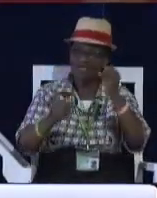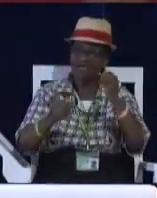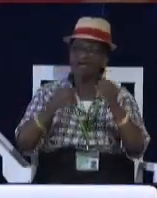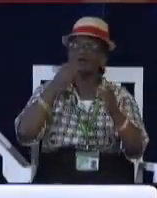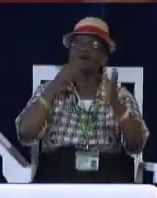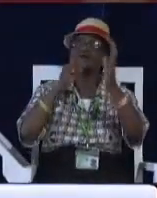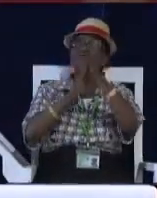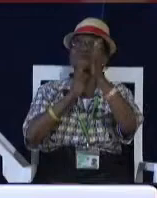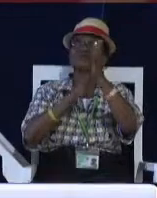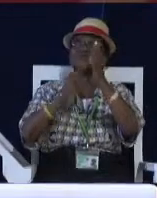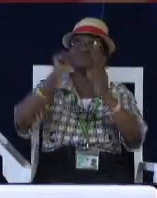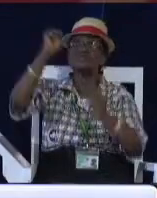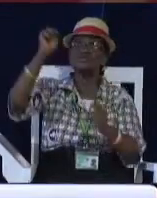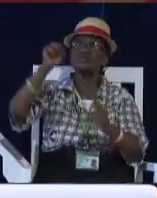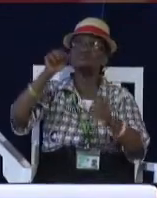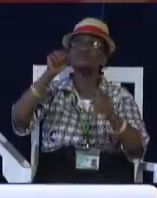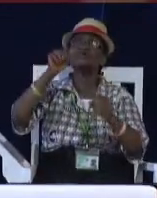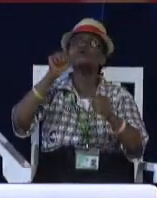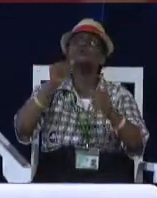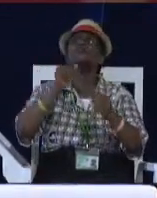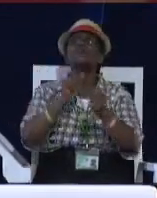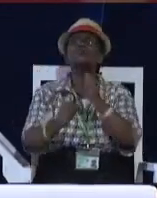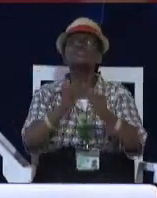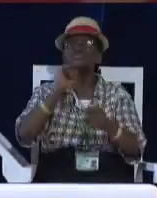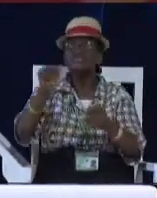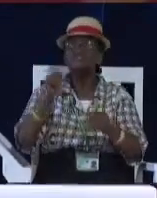praise him who is the unchangeable changer,